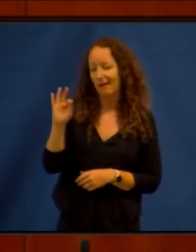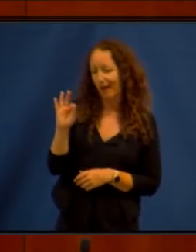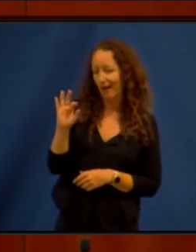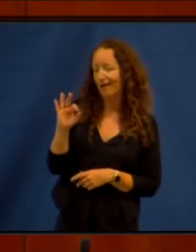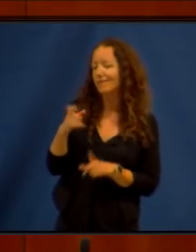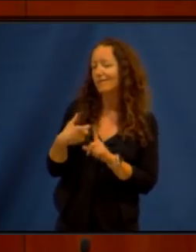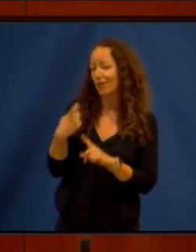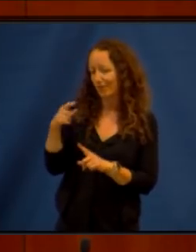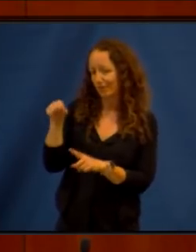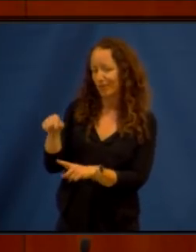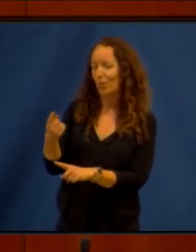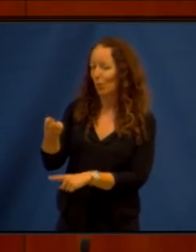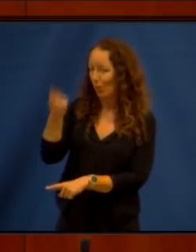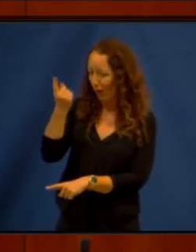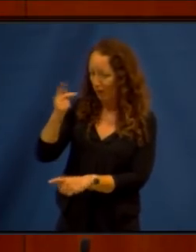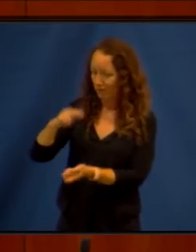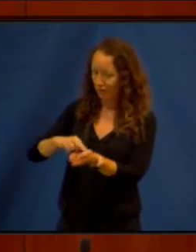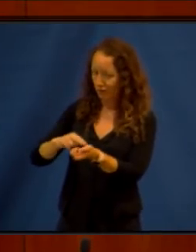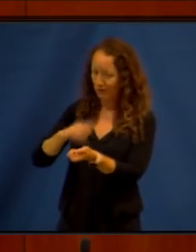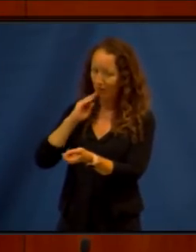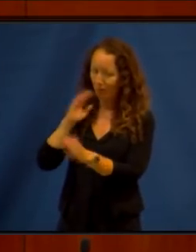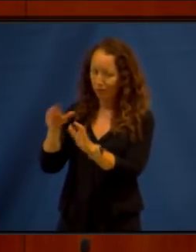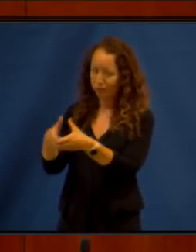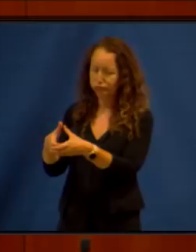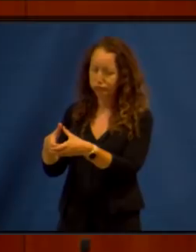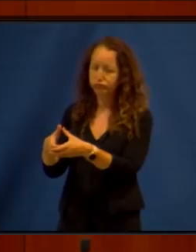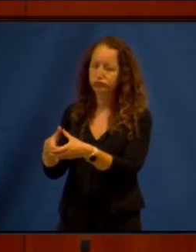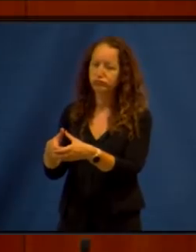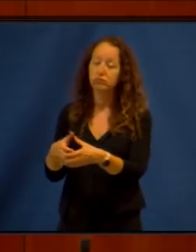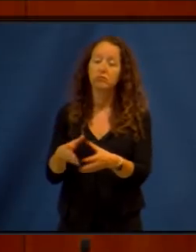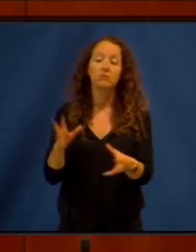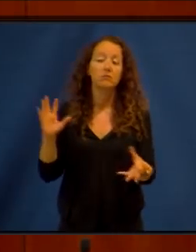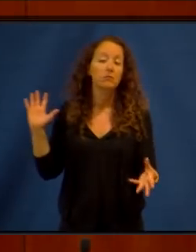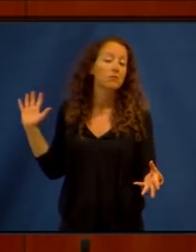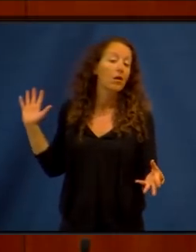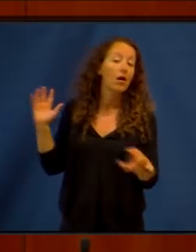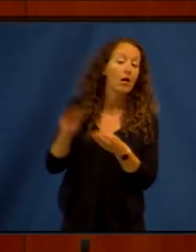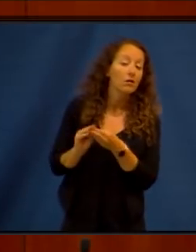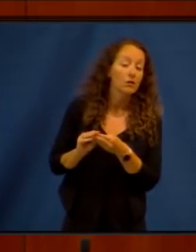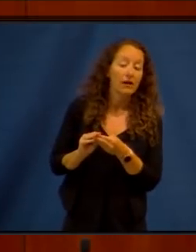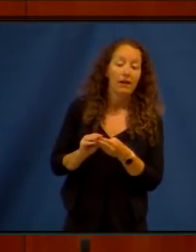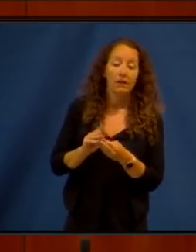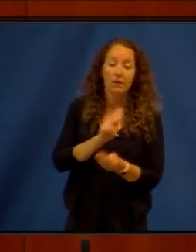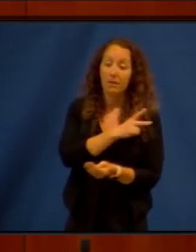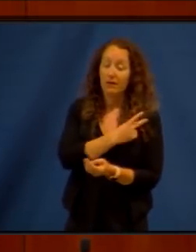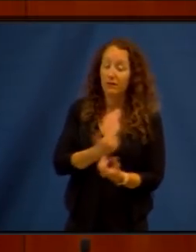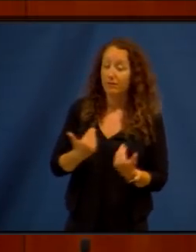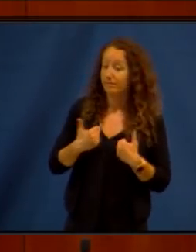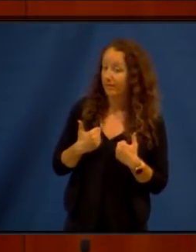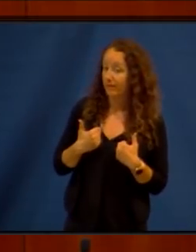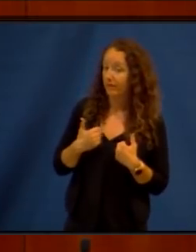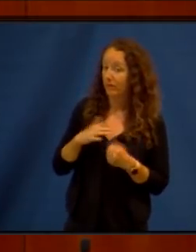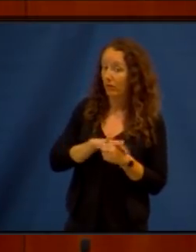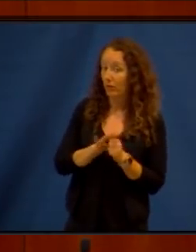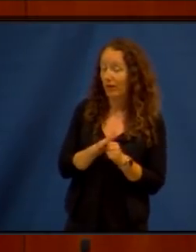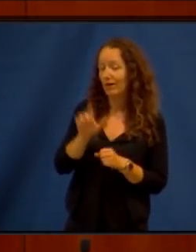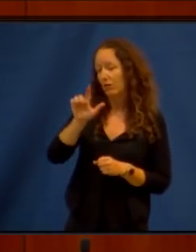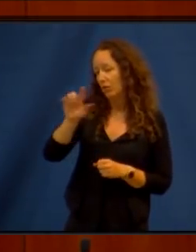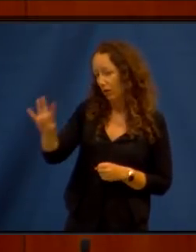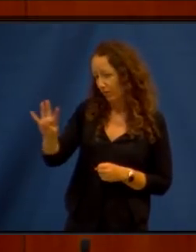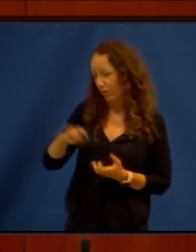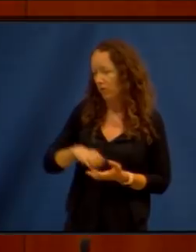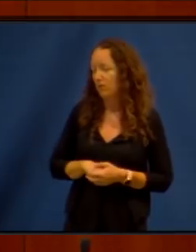a particular nursing home. Overall, we've had 24 patients admitted being treated for